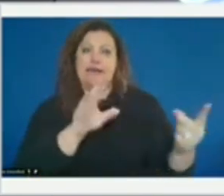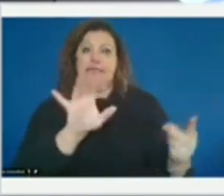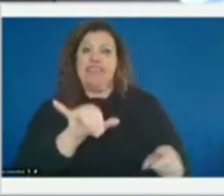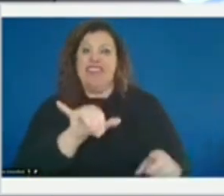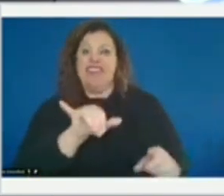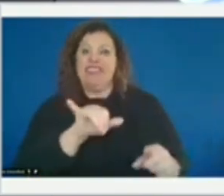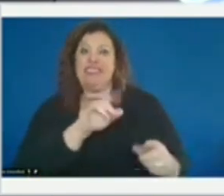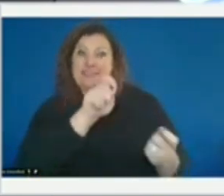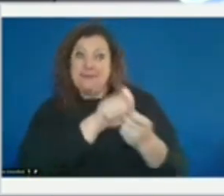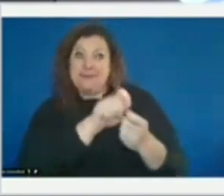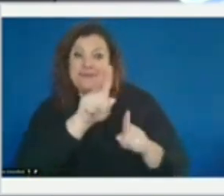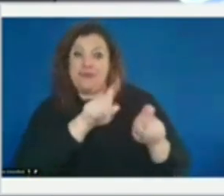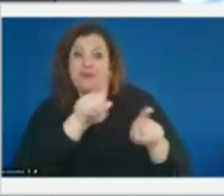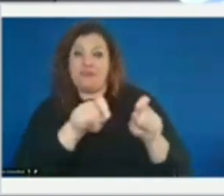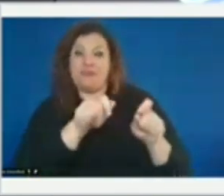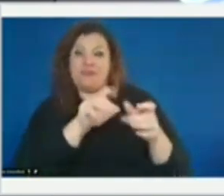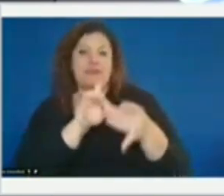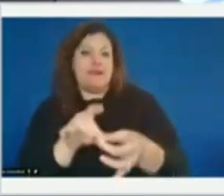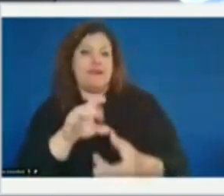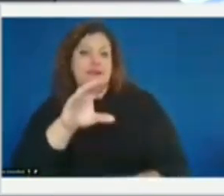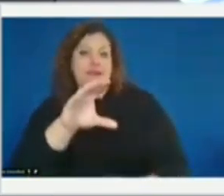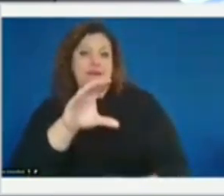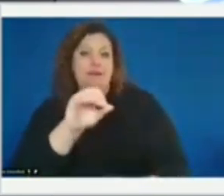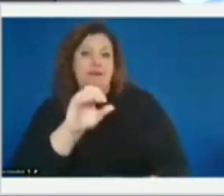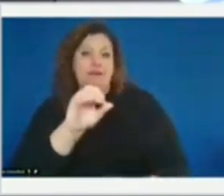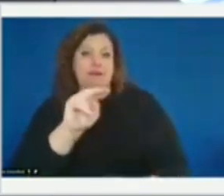on that Connect Charlotte website.